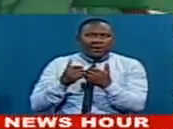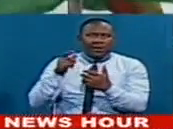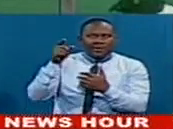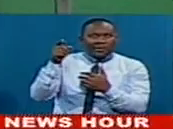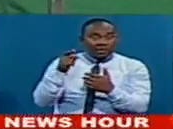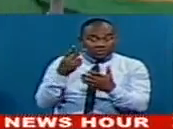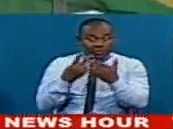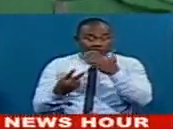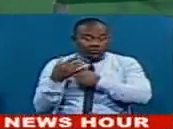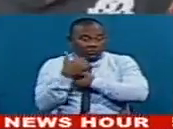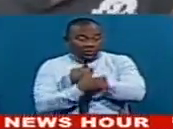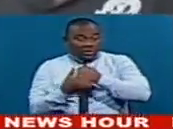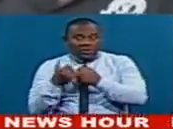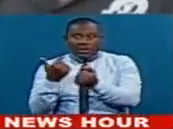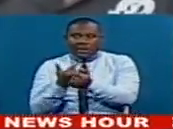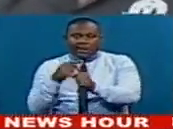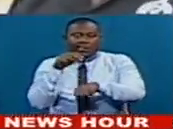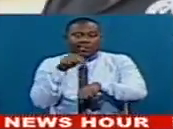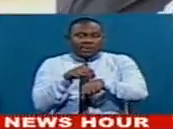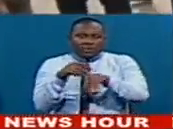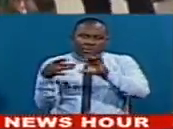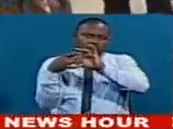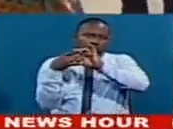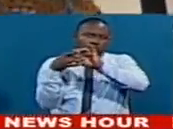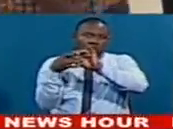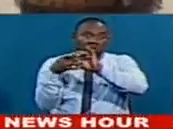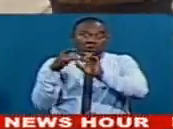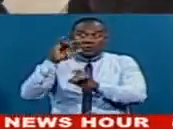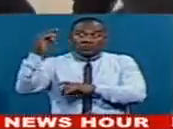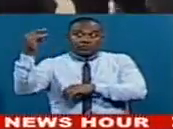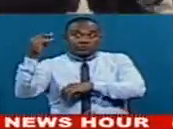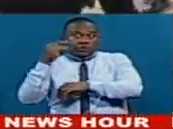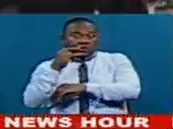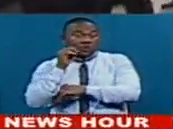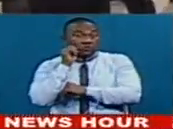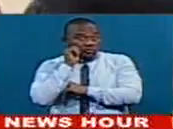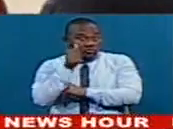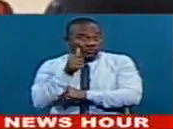trade between the two countries. The president is expected back home tomorrow.